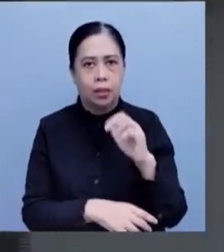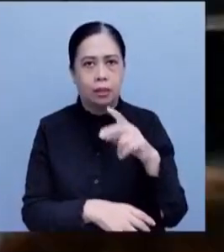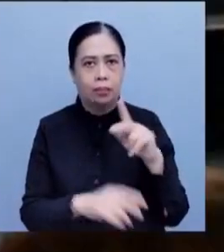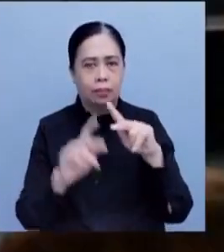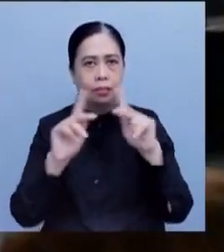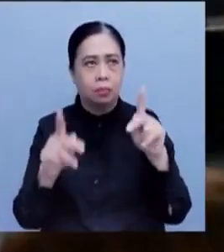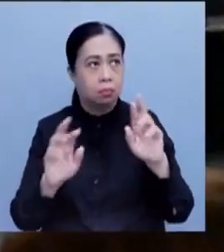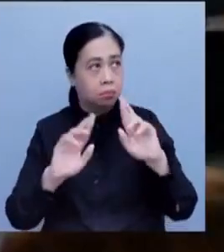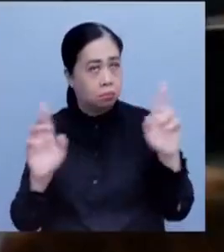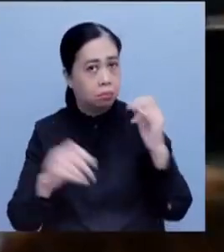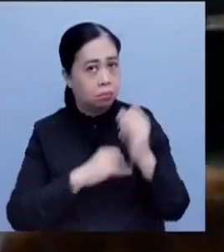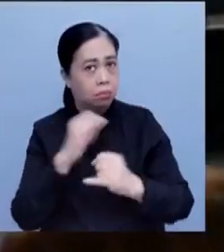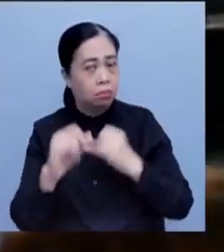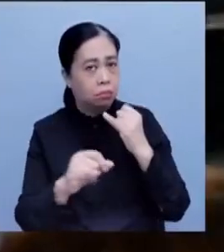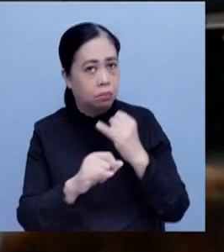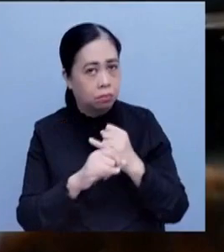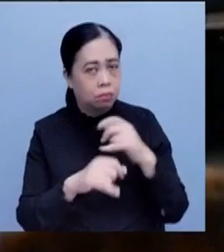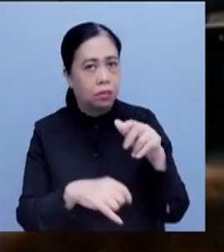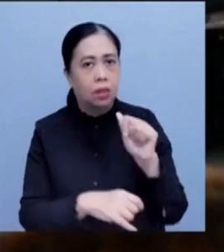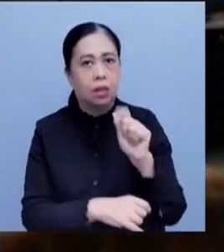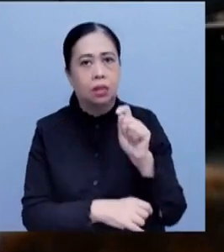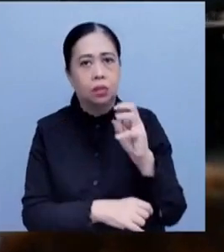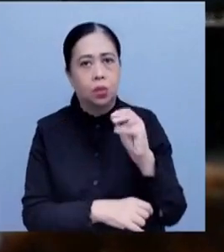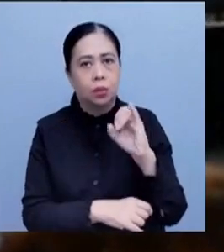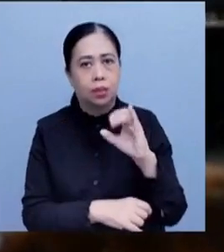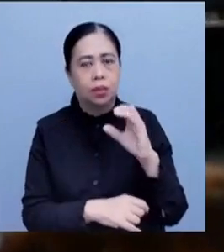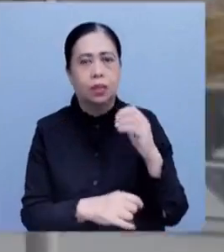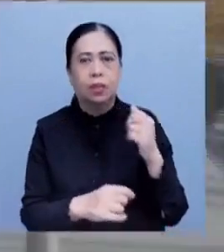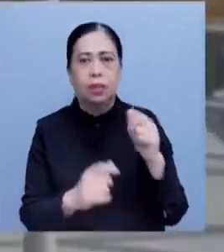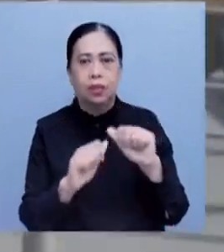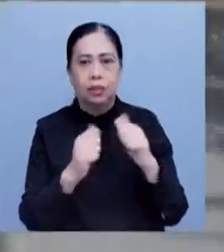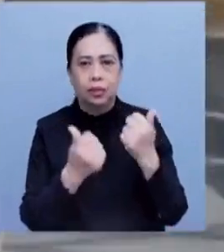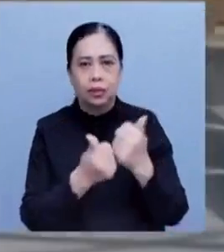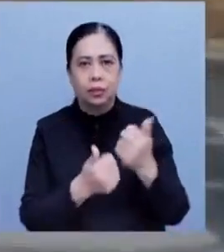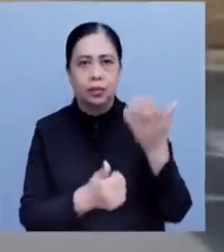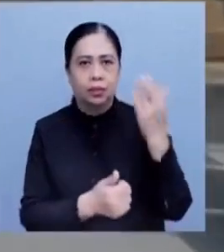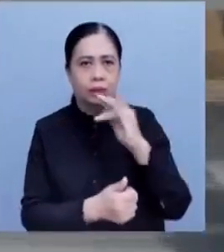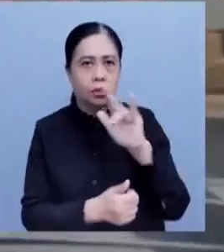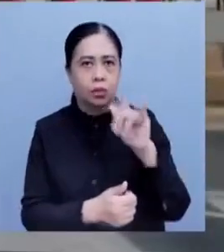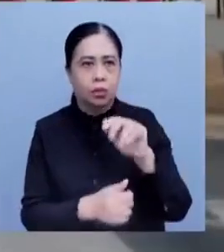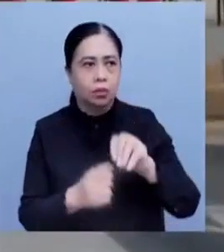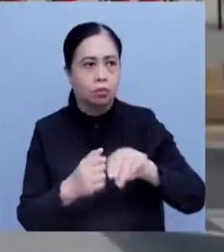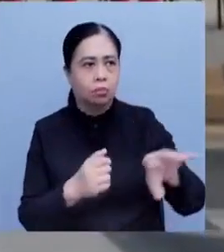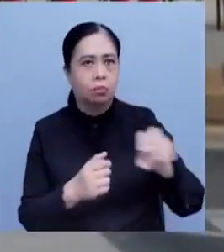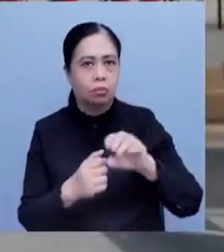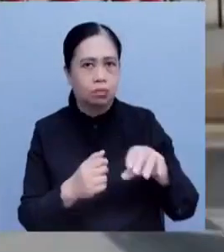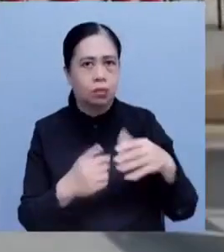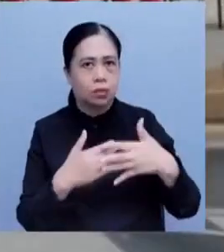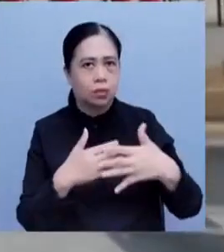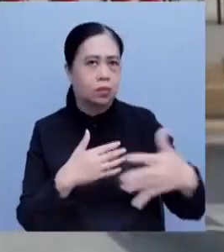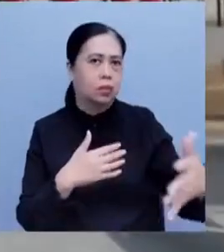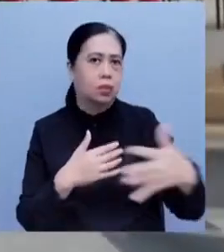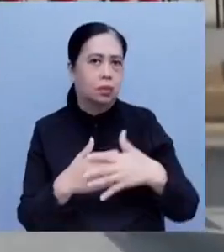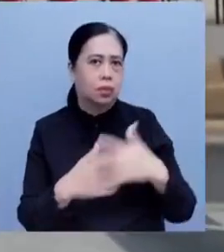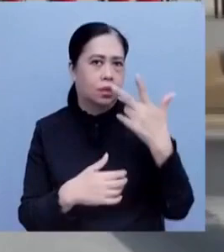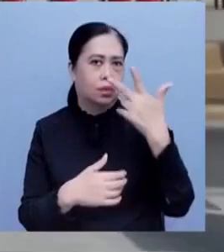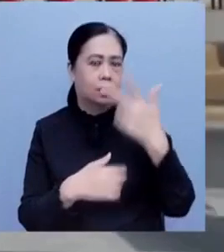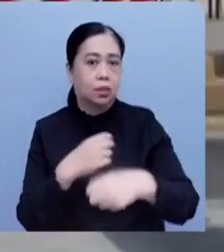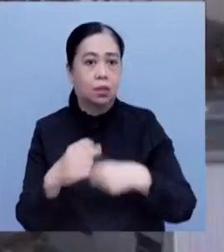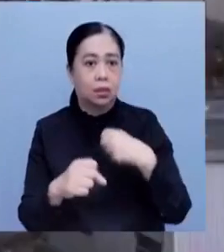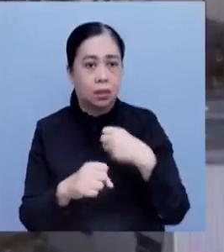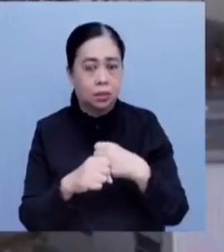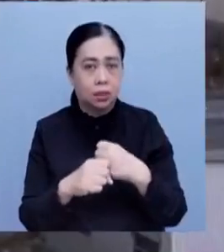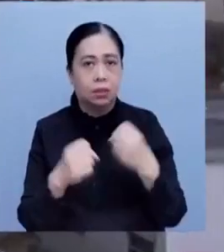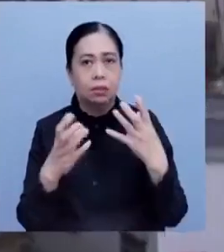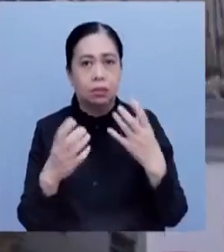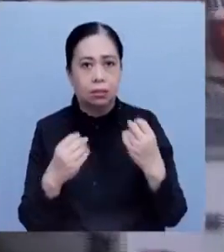from the International Atomic Energy Agency back in July. The discharge is expected to last for about 30 years. Several nations